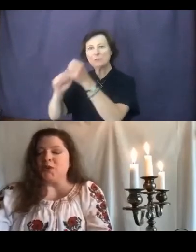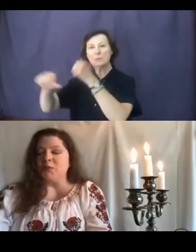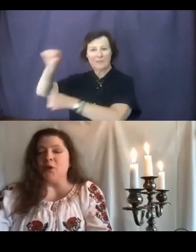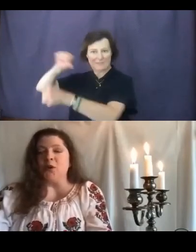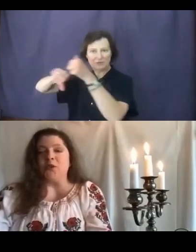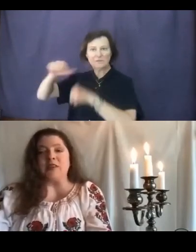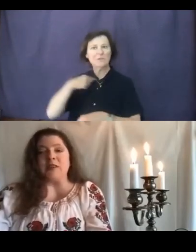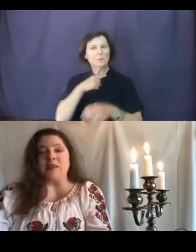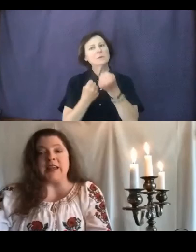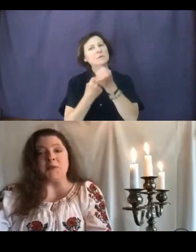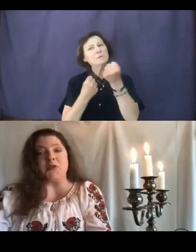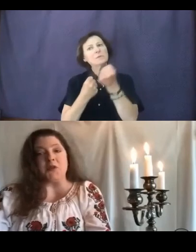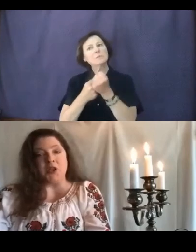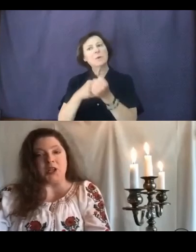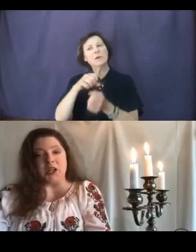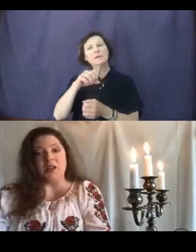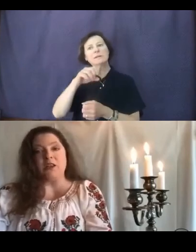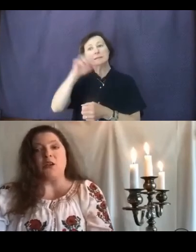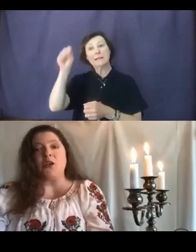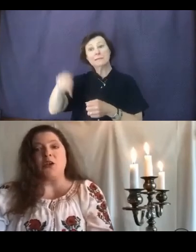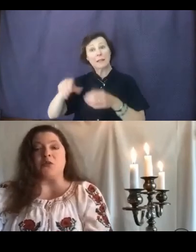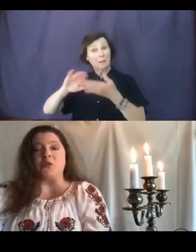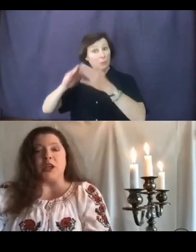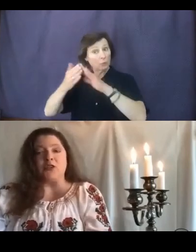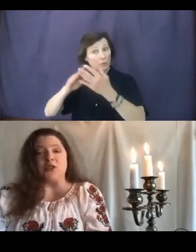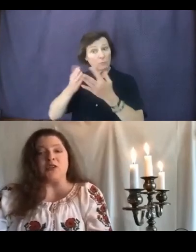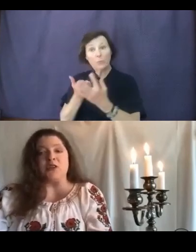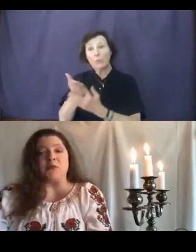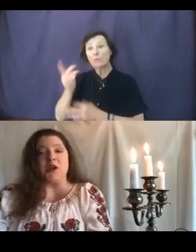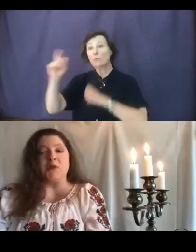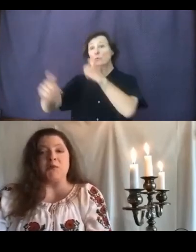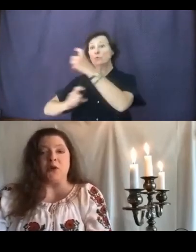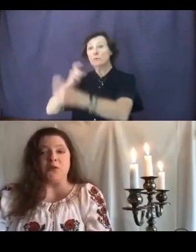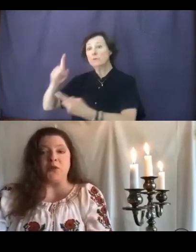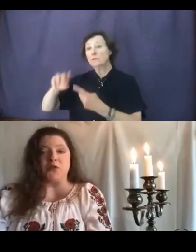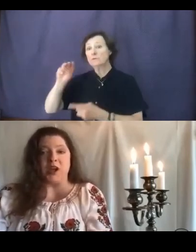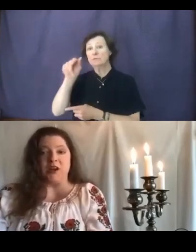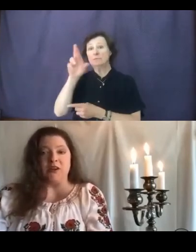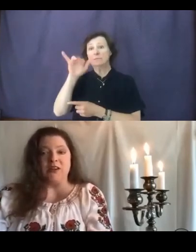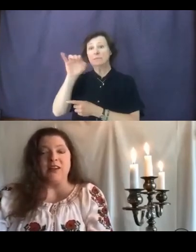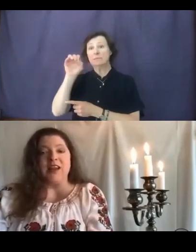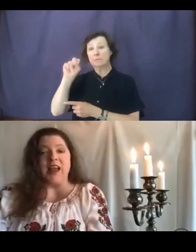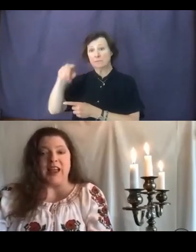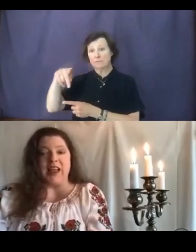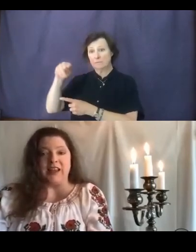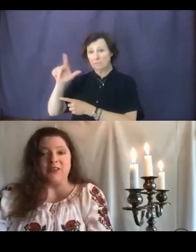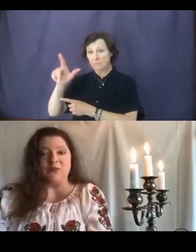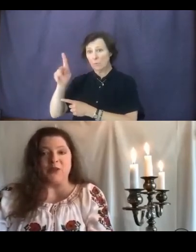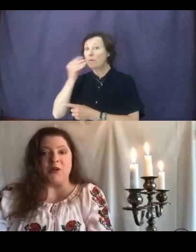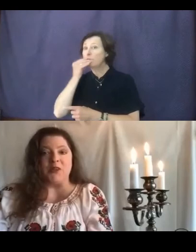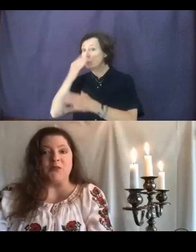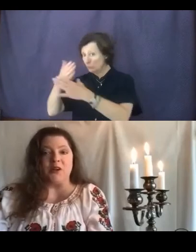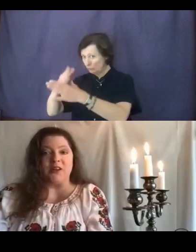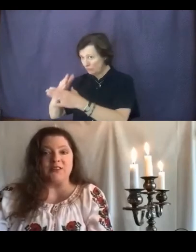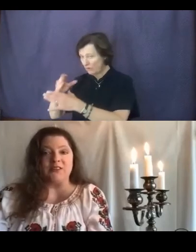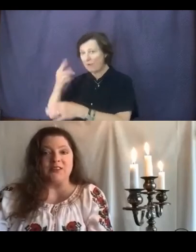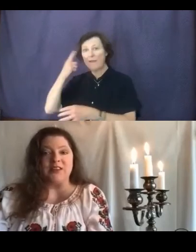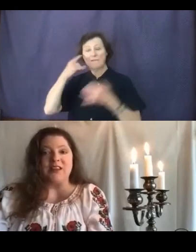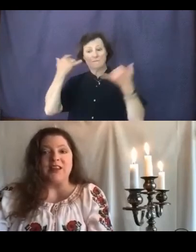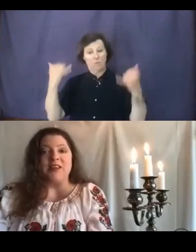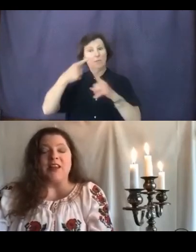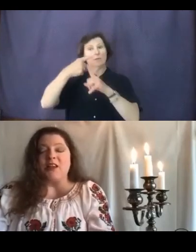We support the Salem community through donations to the Marion Polk Food Share, and for the month of